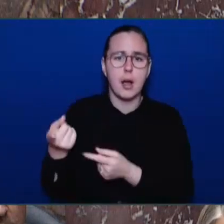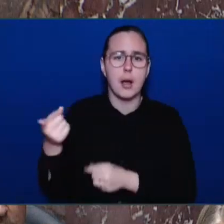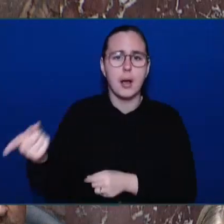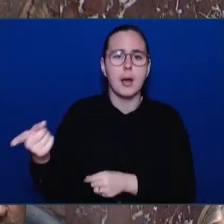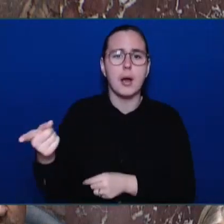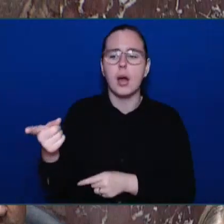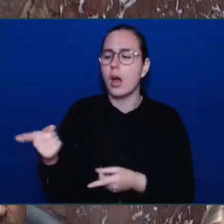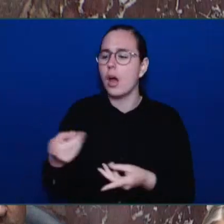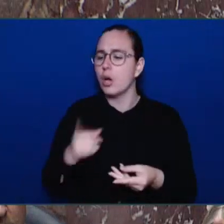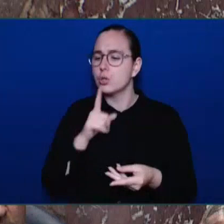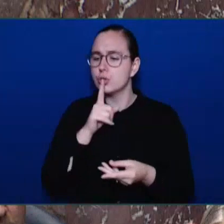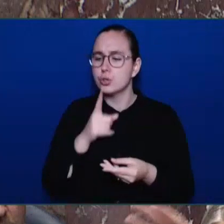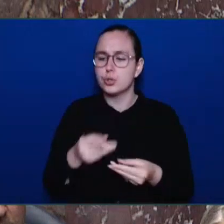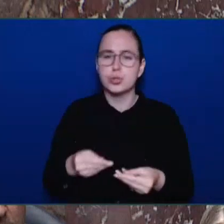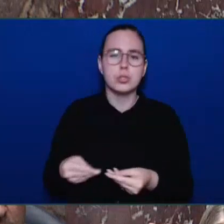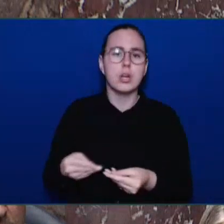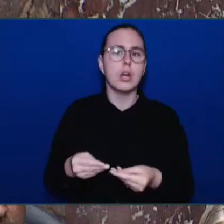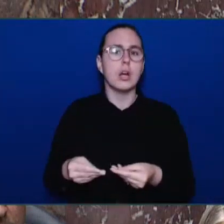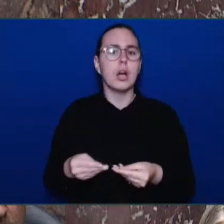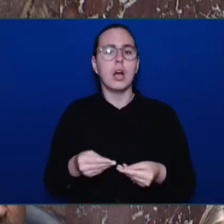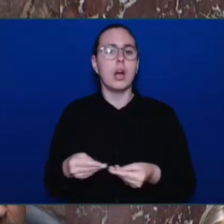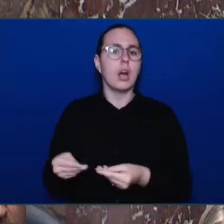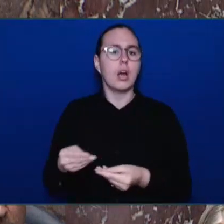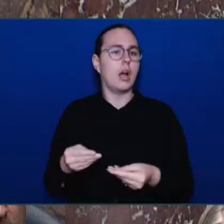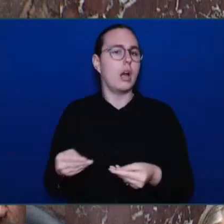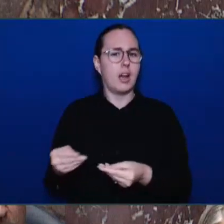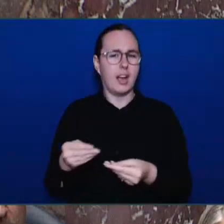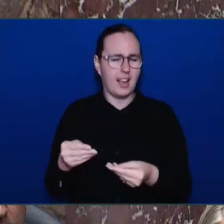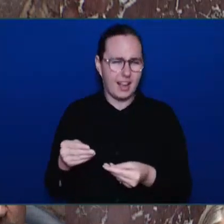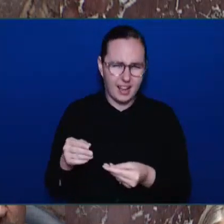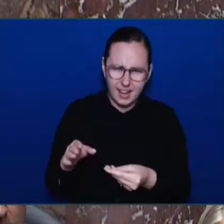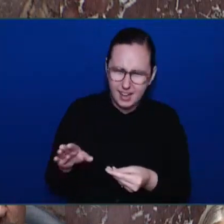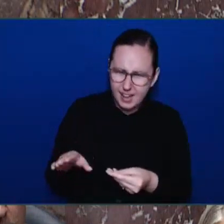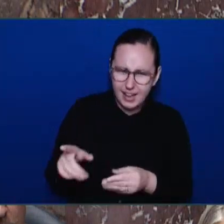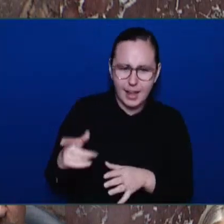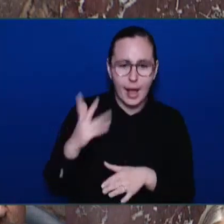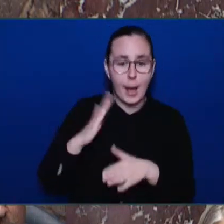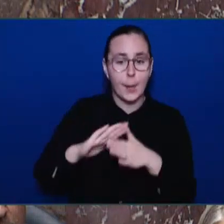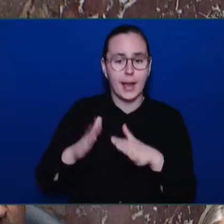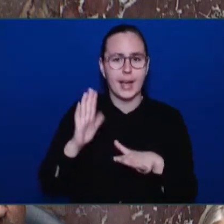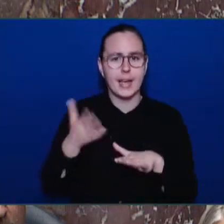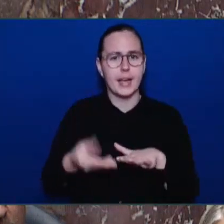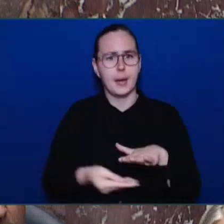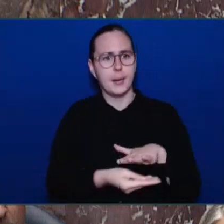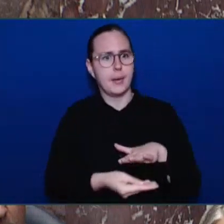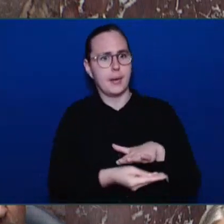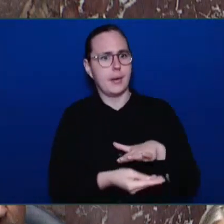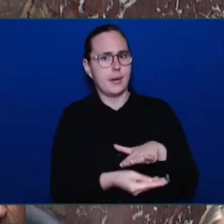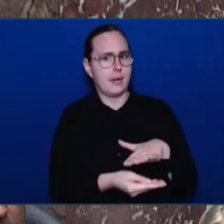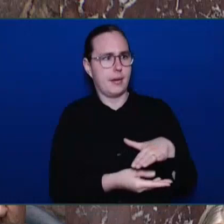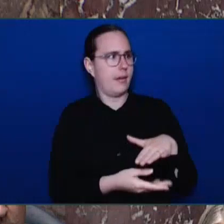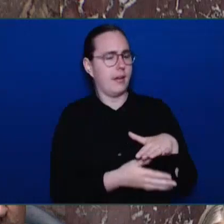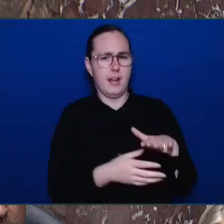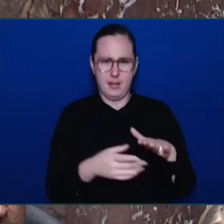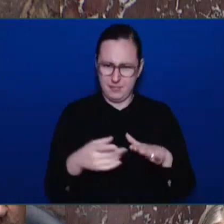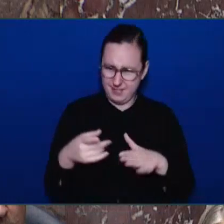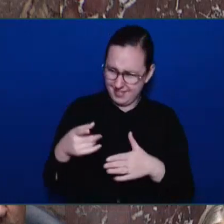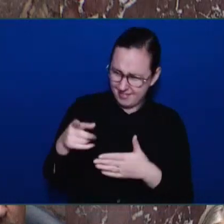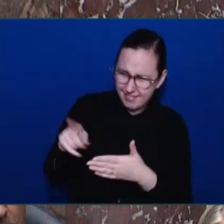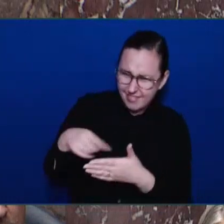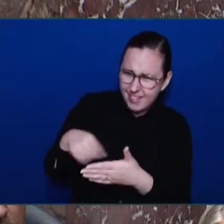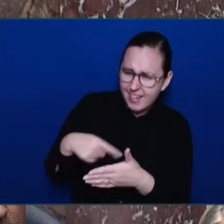weekend. But during that time and those delays, for no other reason than